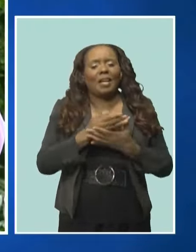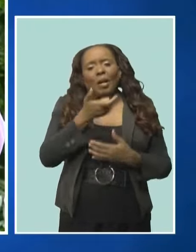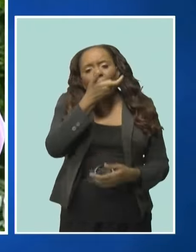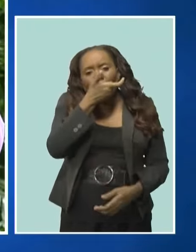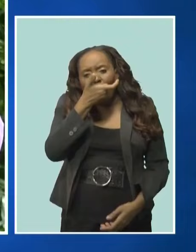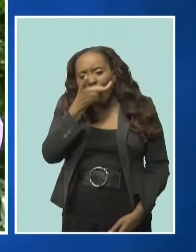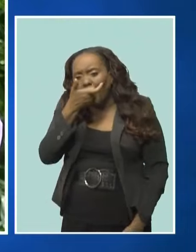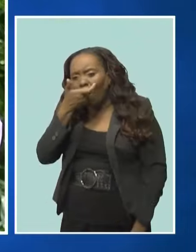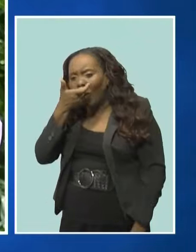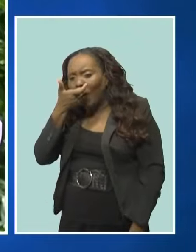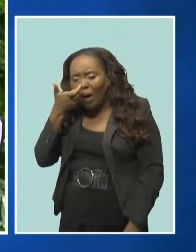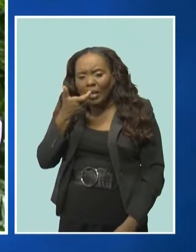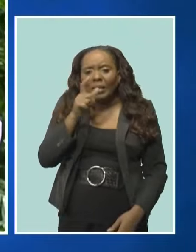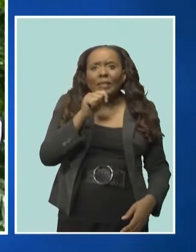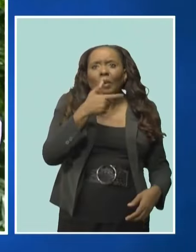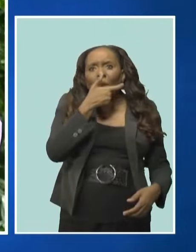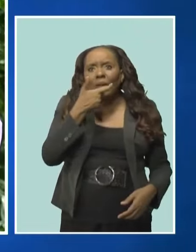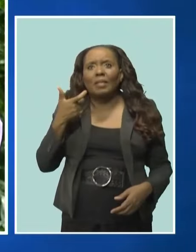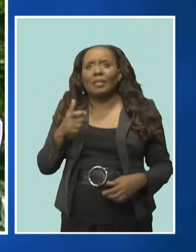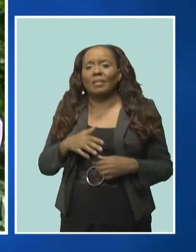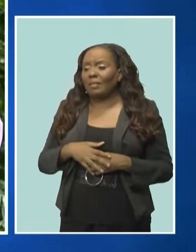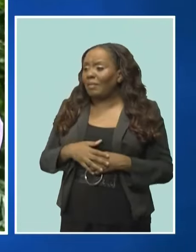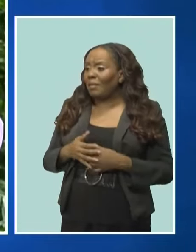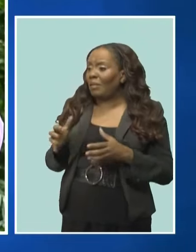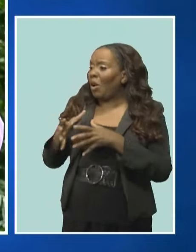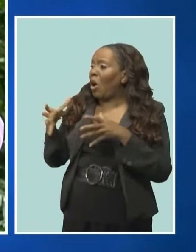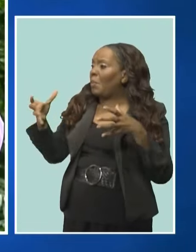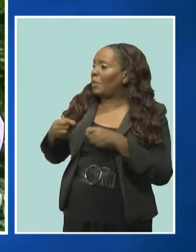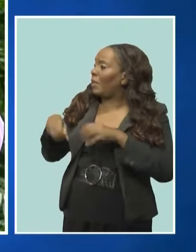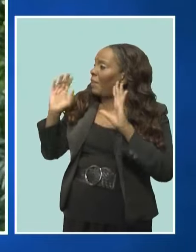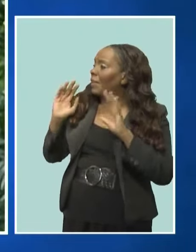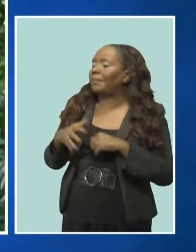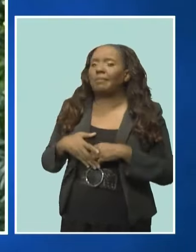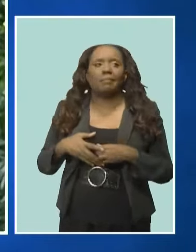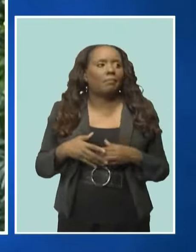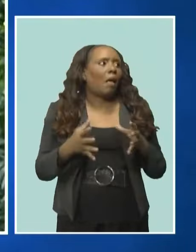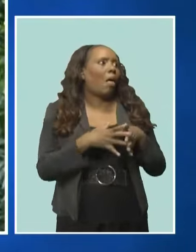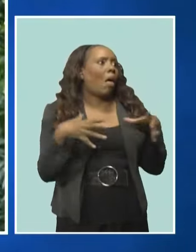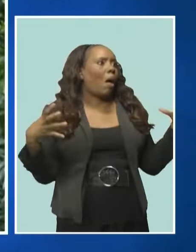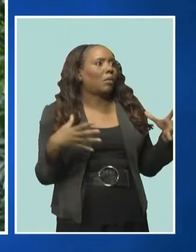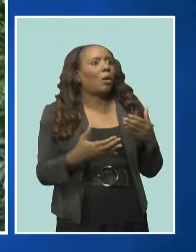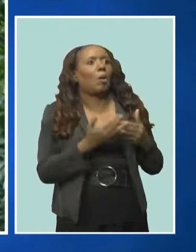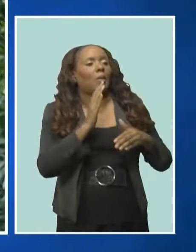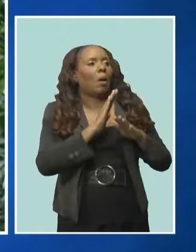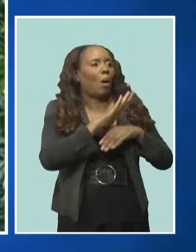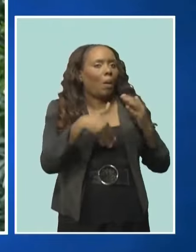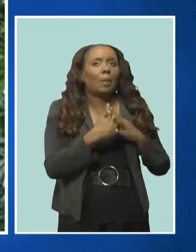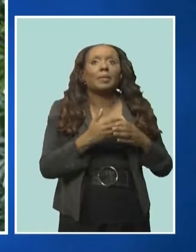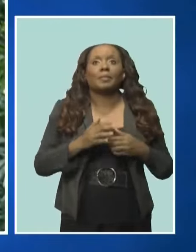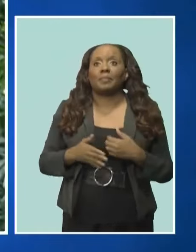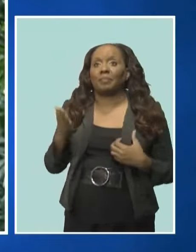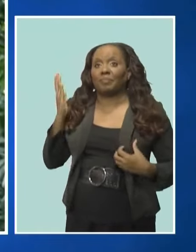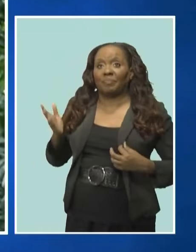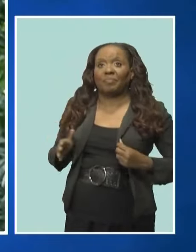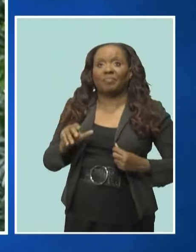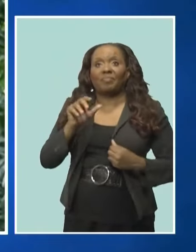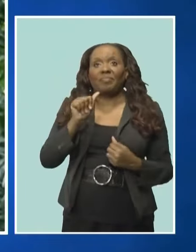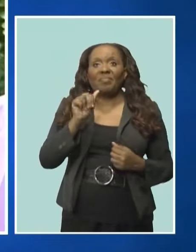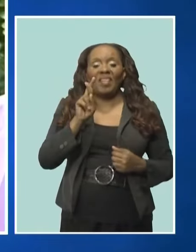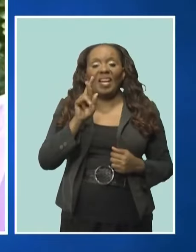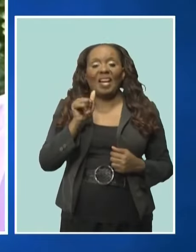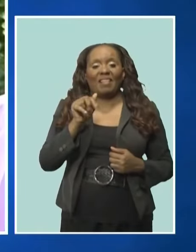How much screen time? A lot. Almost all of it. Yeah. That's Ariana Bascom of Providence School,